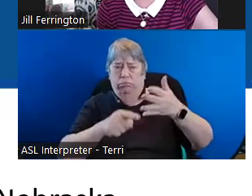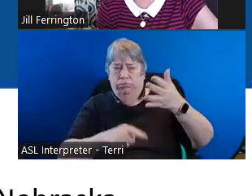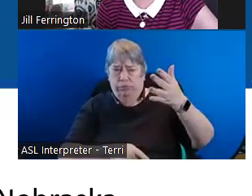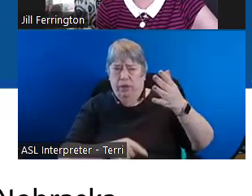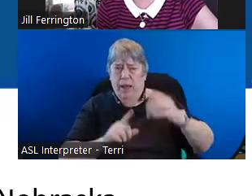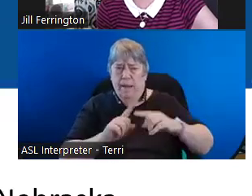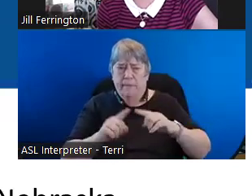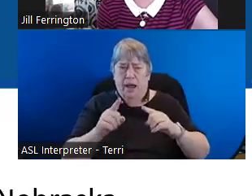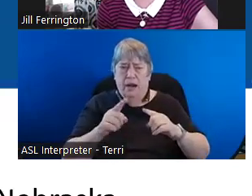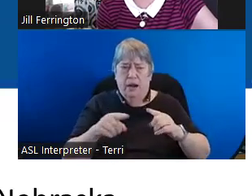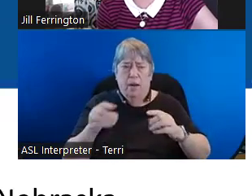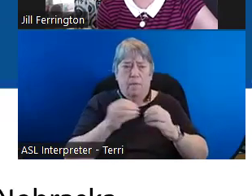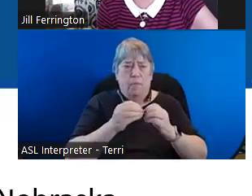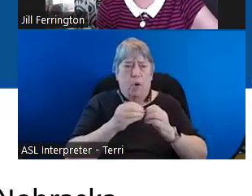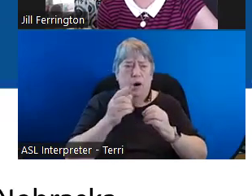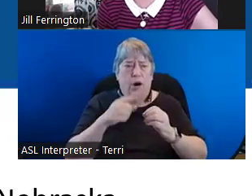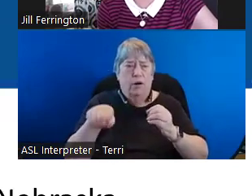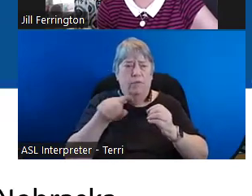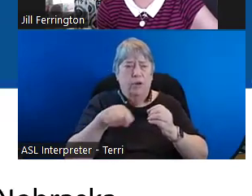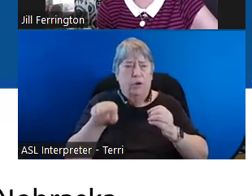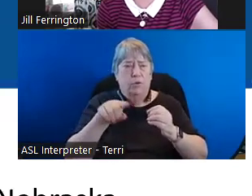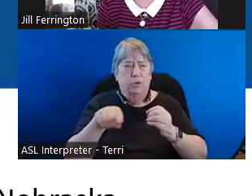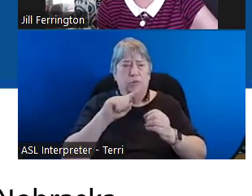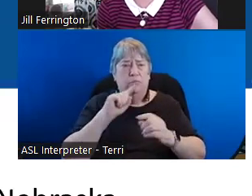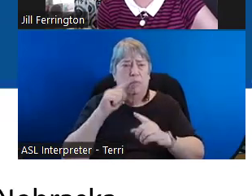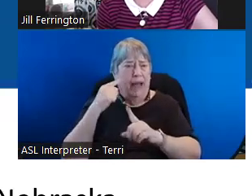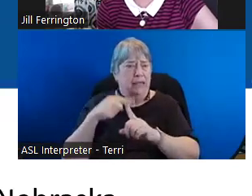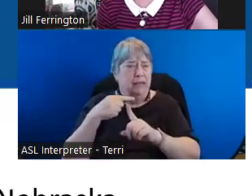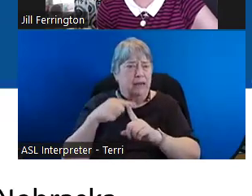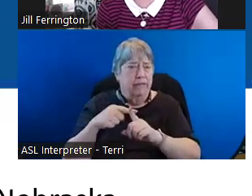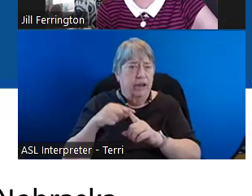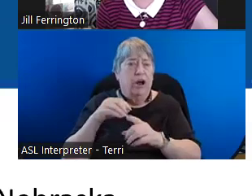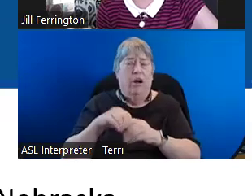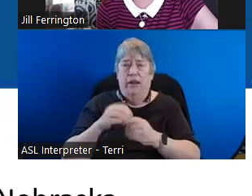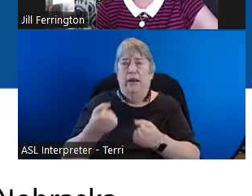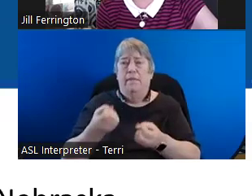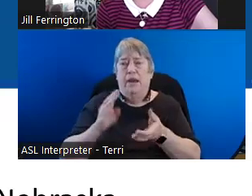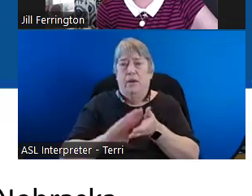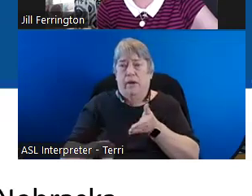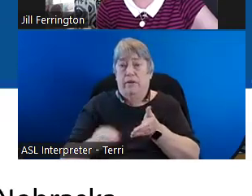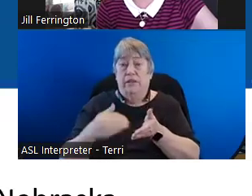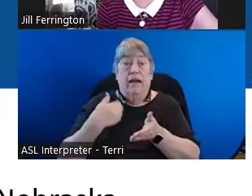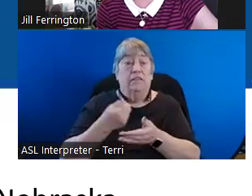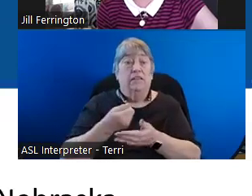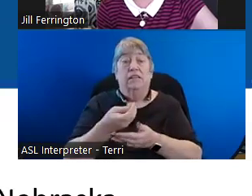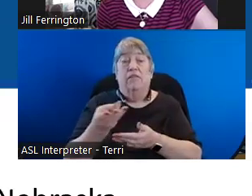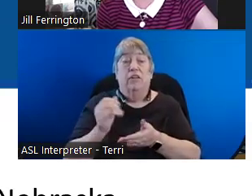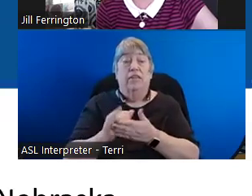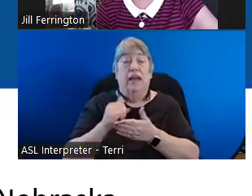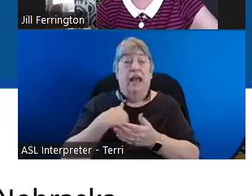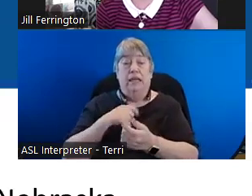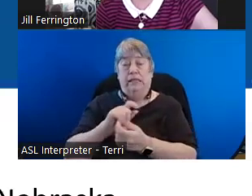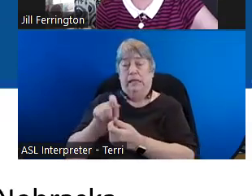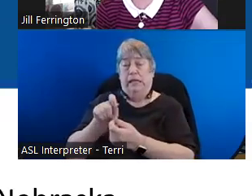those promising practices have been called out in many waivers. So there's a number of states, for example, that have